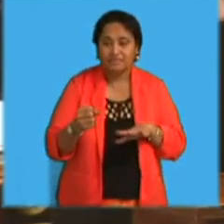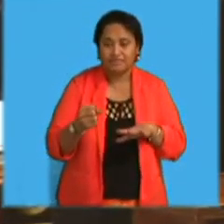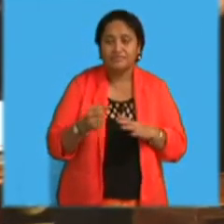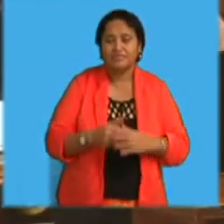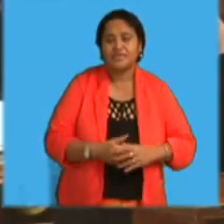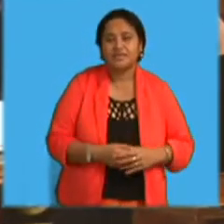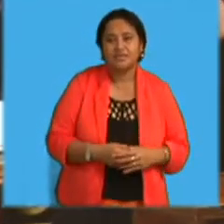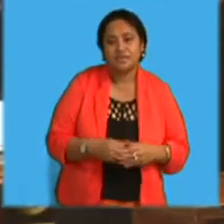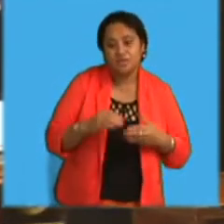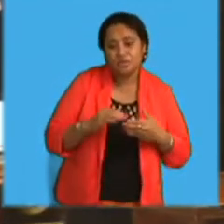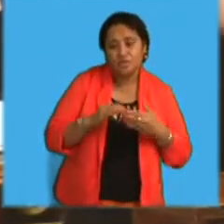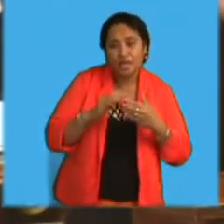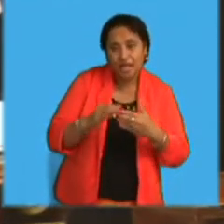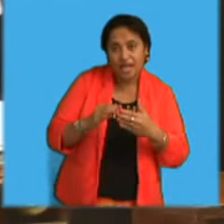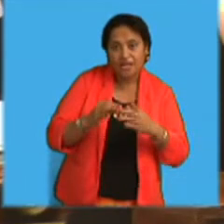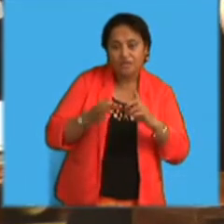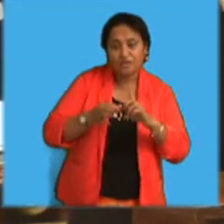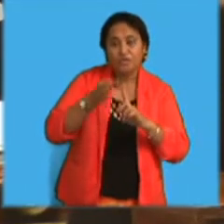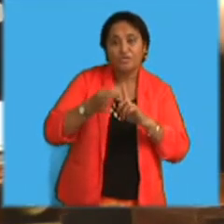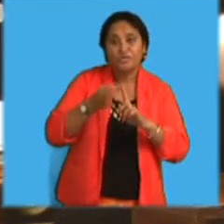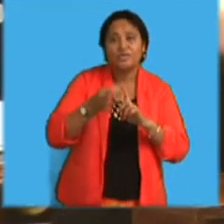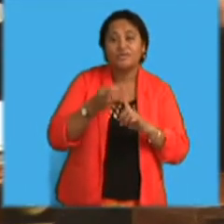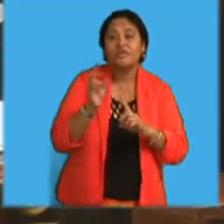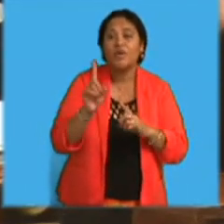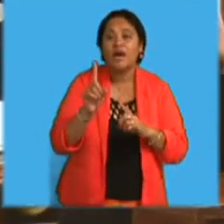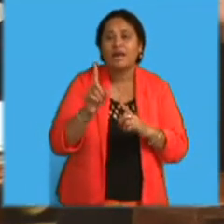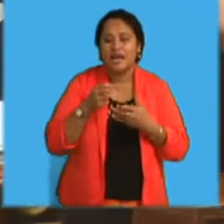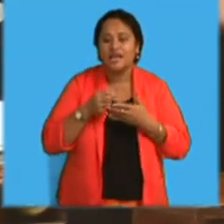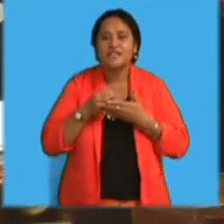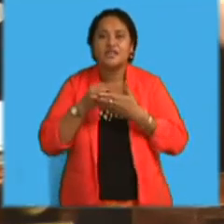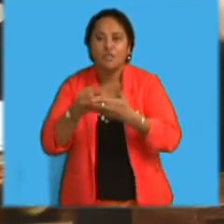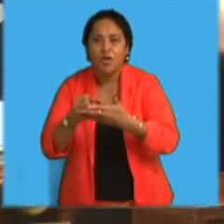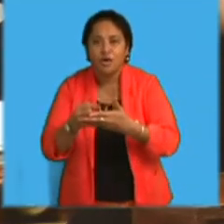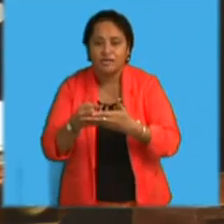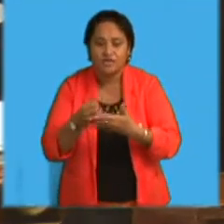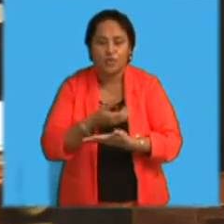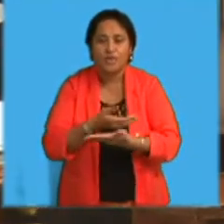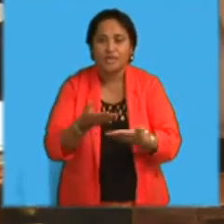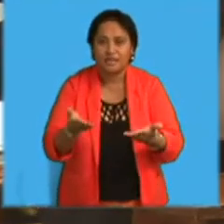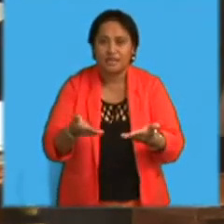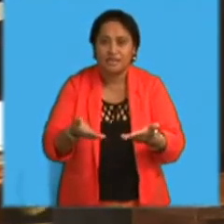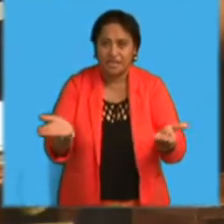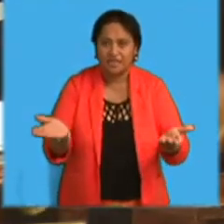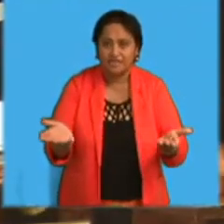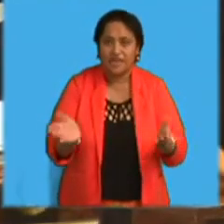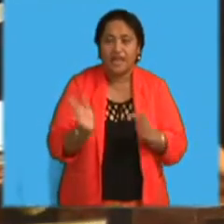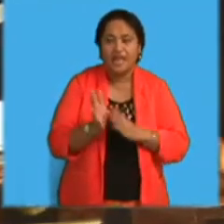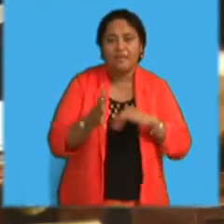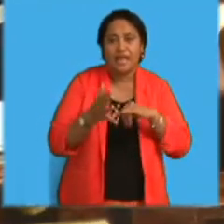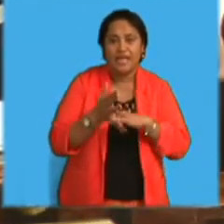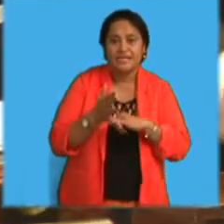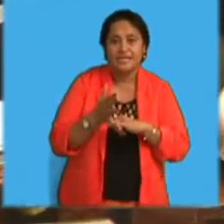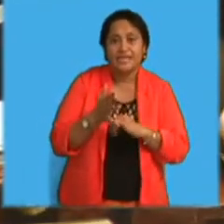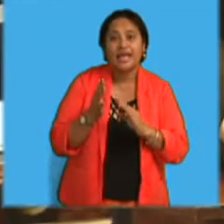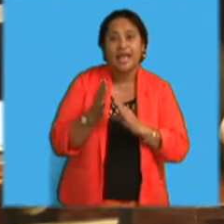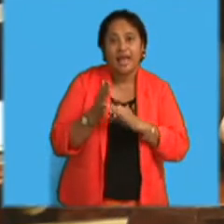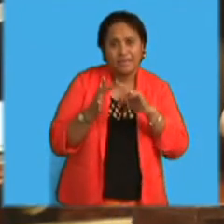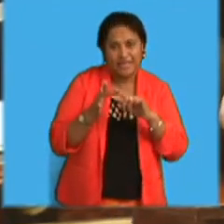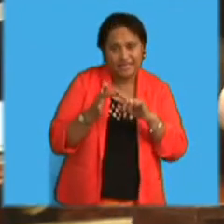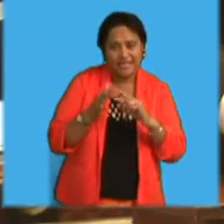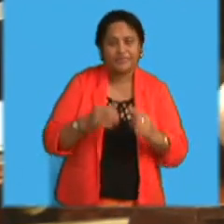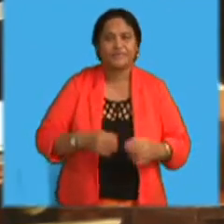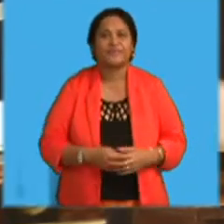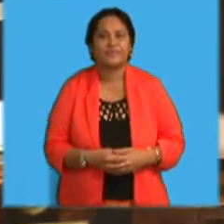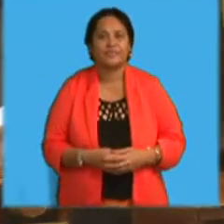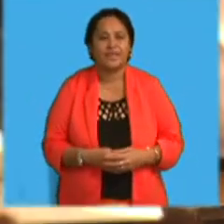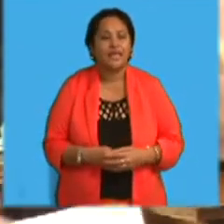enable the upgrade was the support provided to MSMEs. Read that and weep, Madam Speaker. Madam Speaker, moving on to the